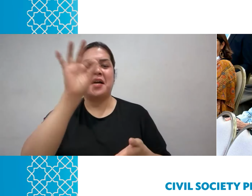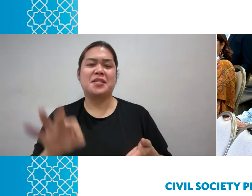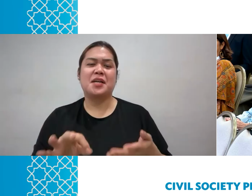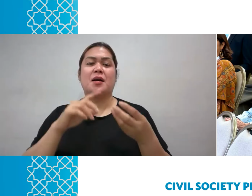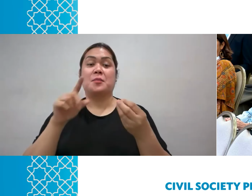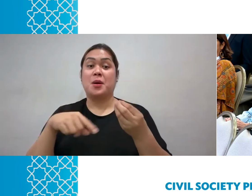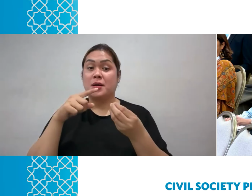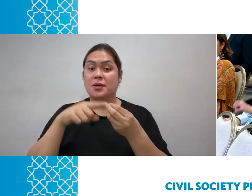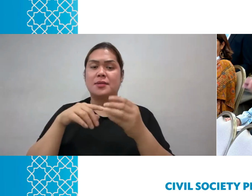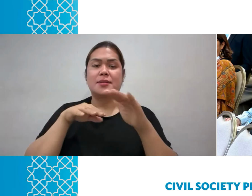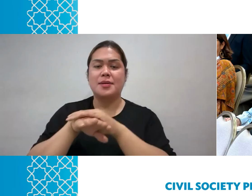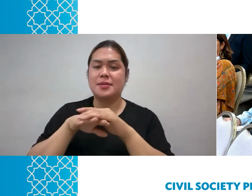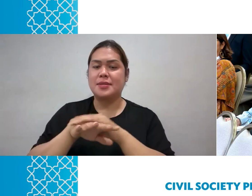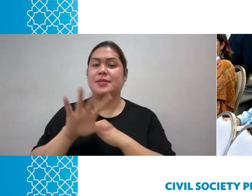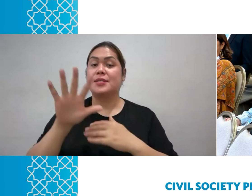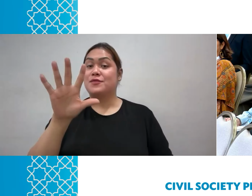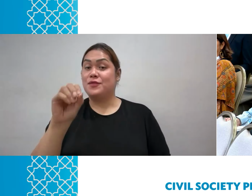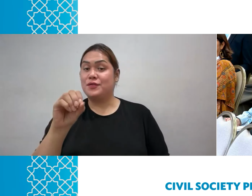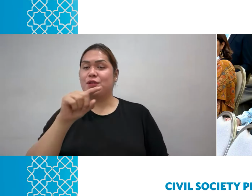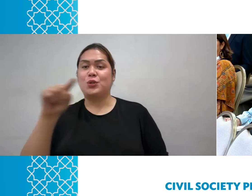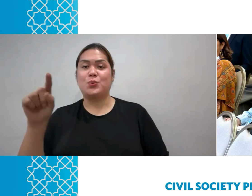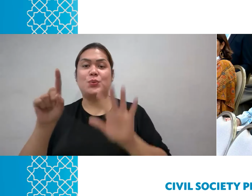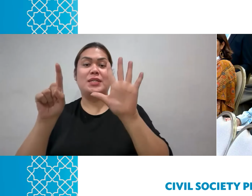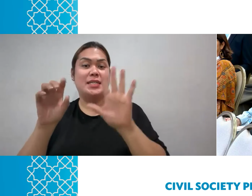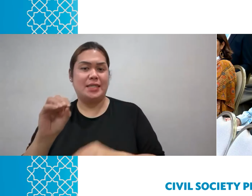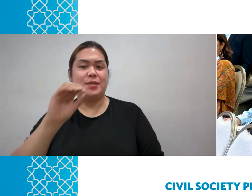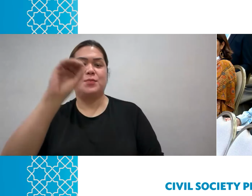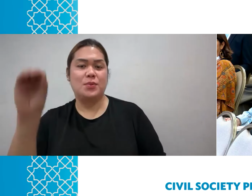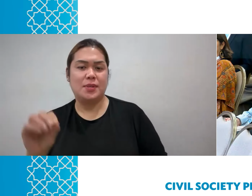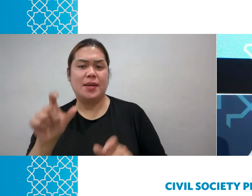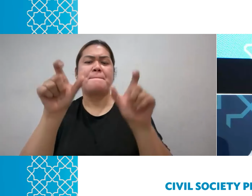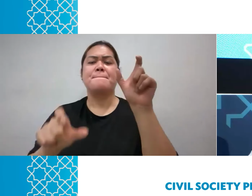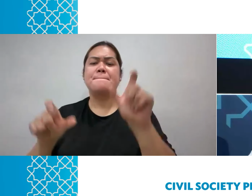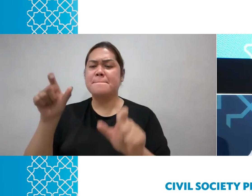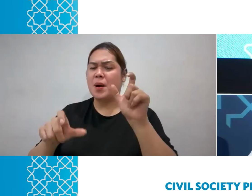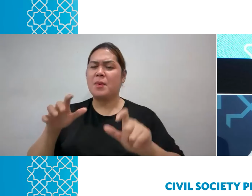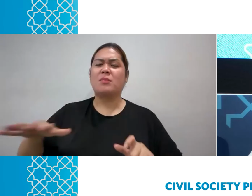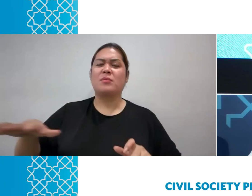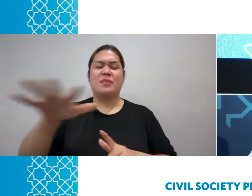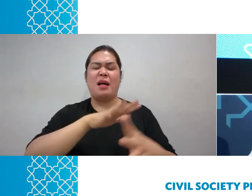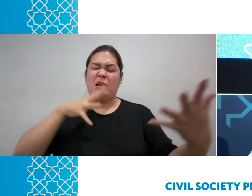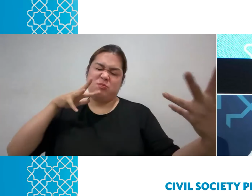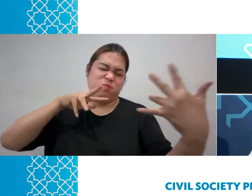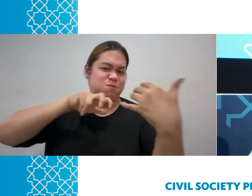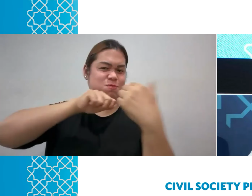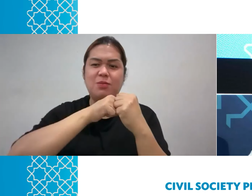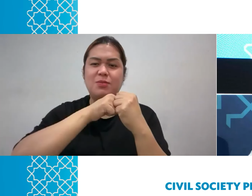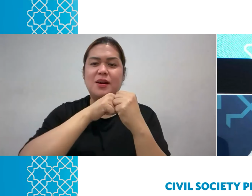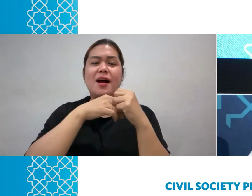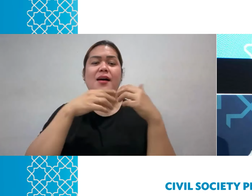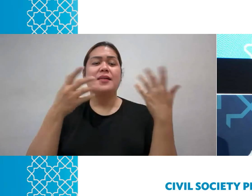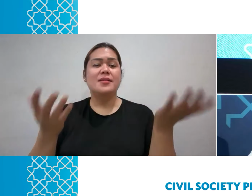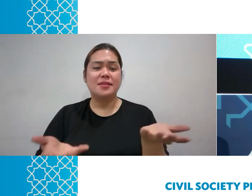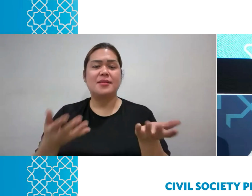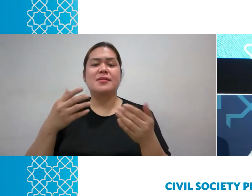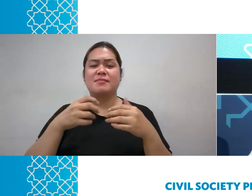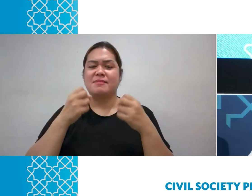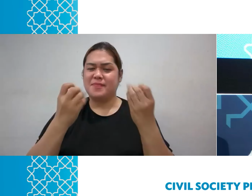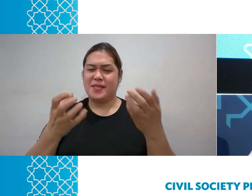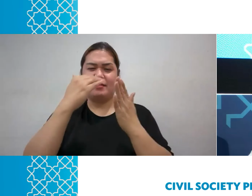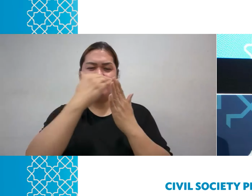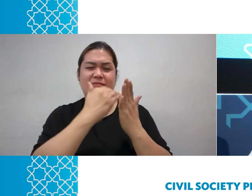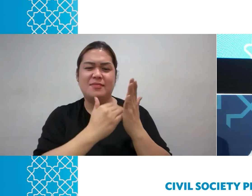to 60% of people affected in the road crashes or are, the vulnerable category in the age group wise are the